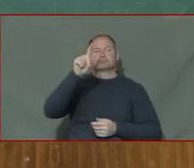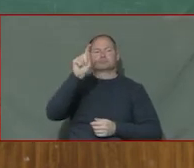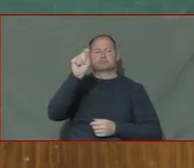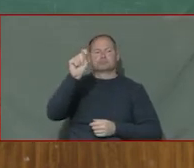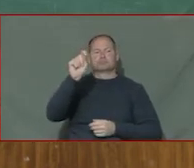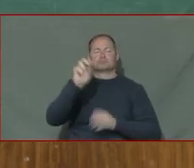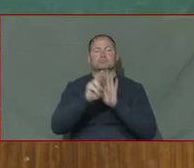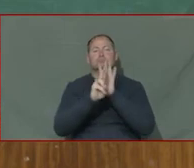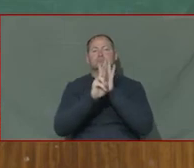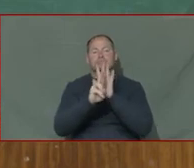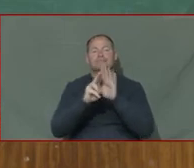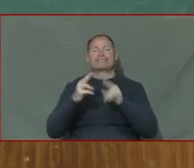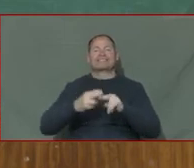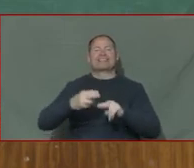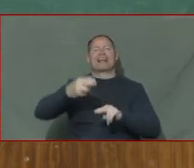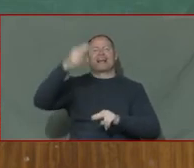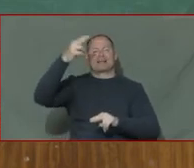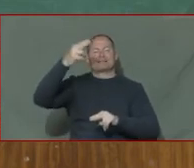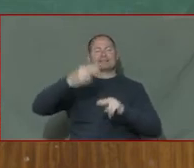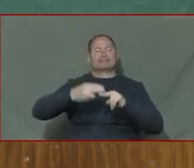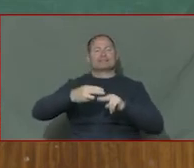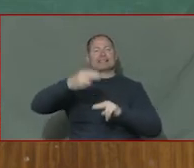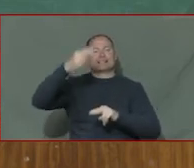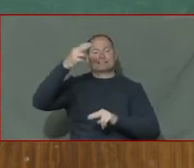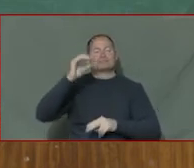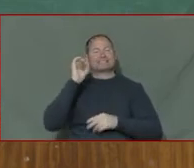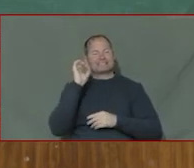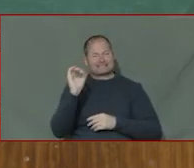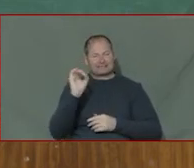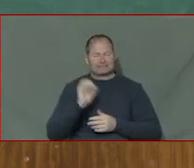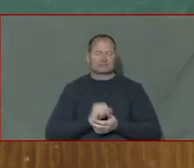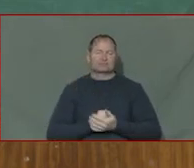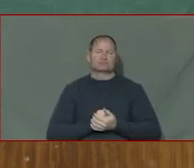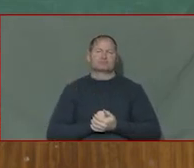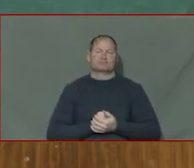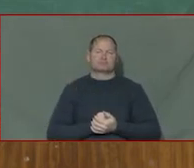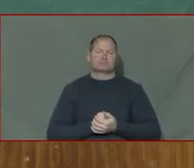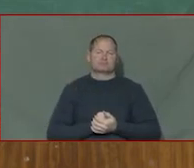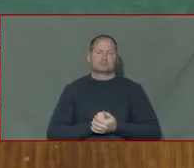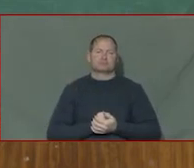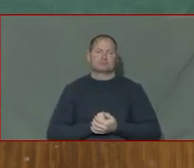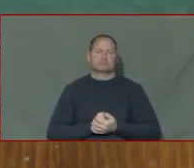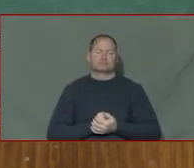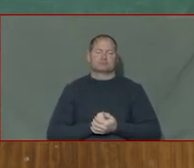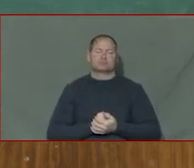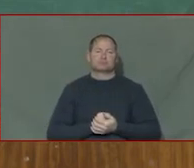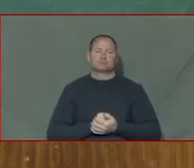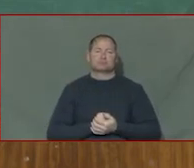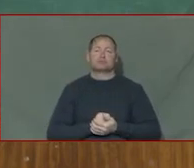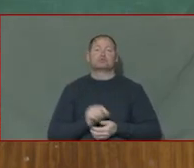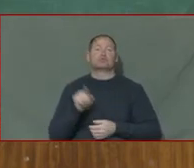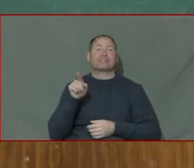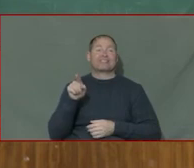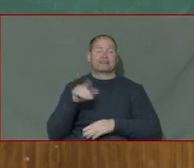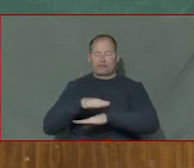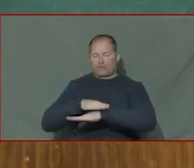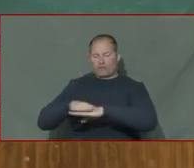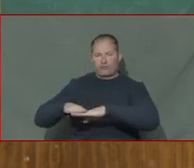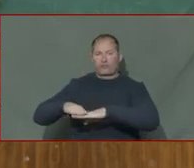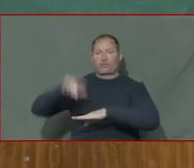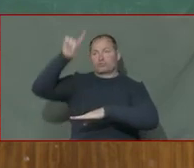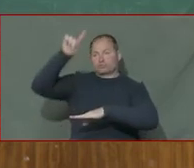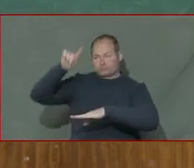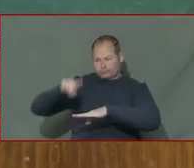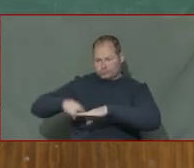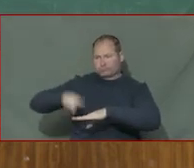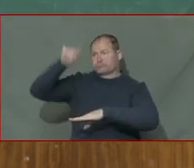the height. The height must be 0. So they say, how many times did he reach the floor? He reached